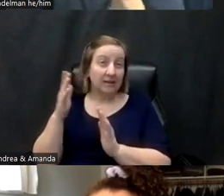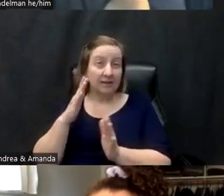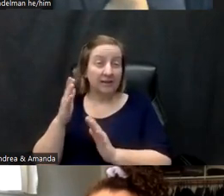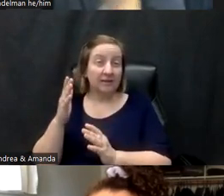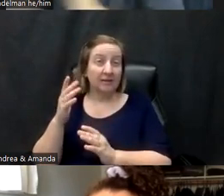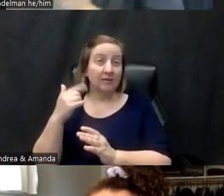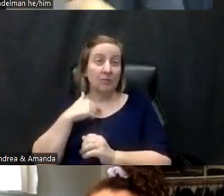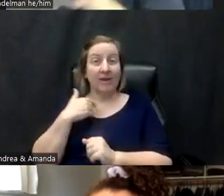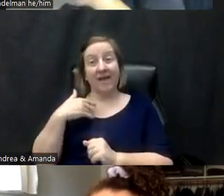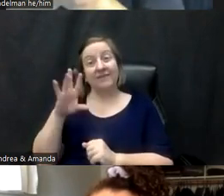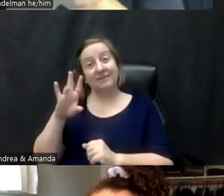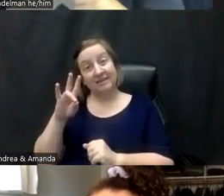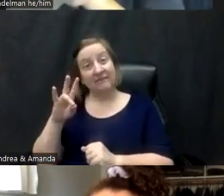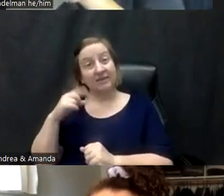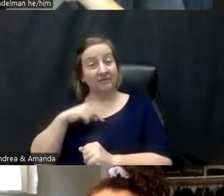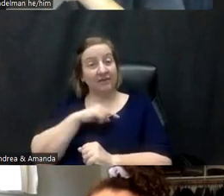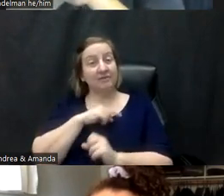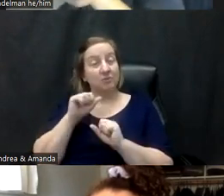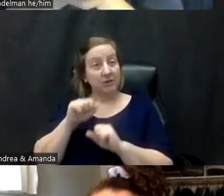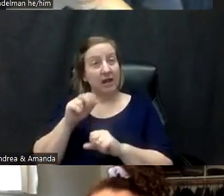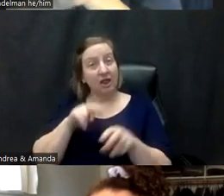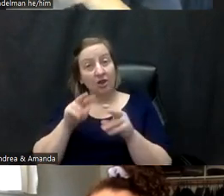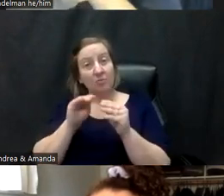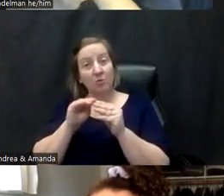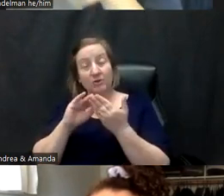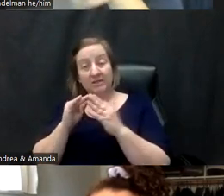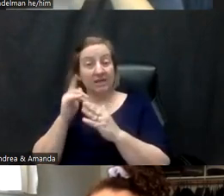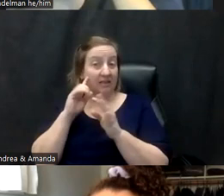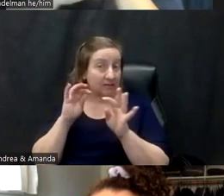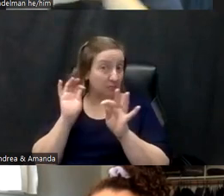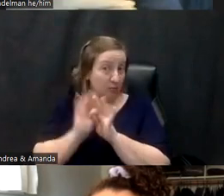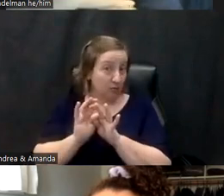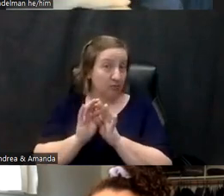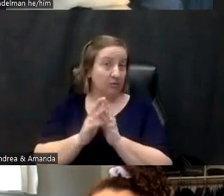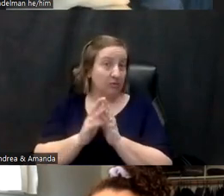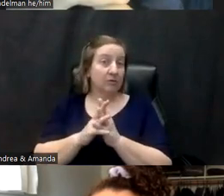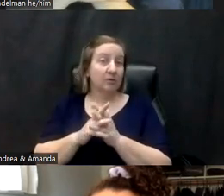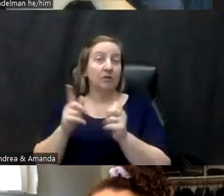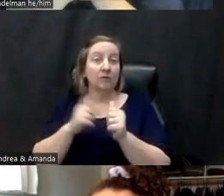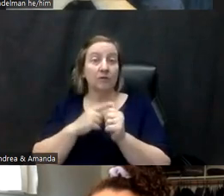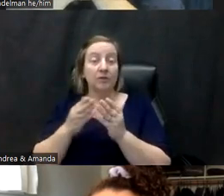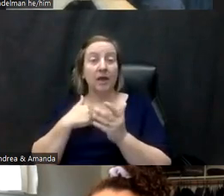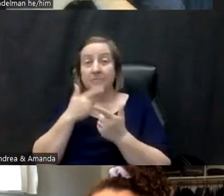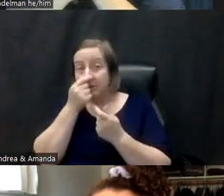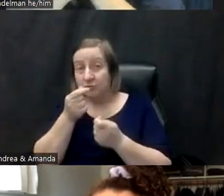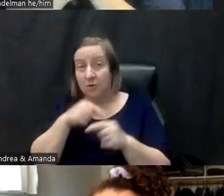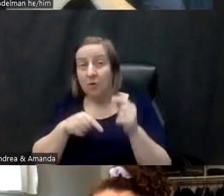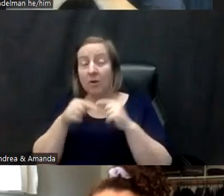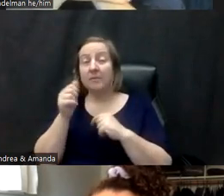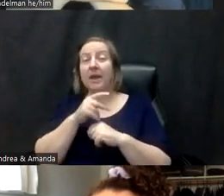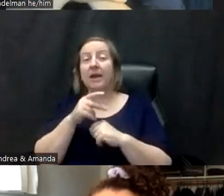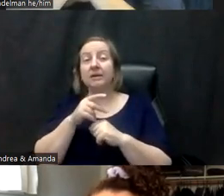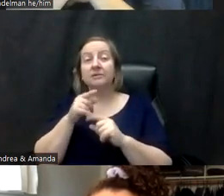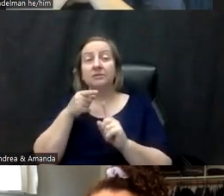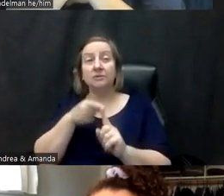said, we have seven of us, so there's, you know, we can look at more cities, and I think that's important. Personally, I'm interested in going back to the jurisdictions